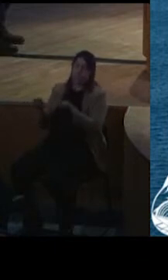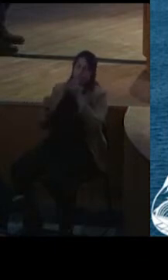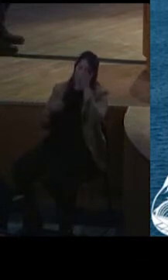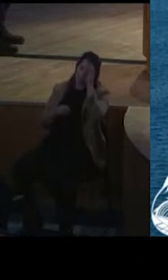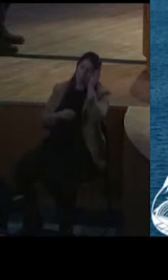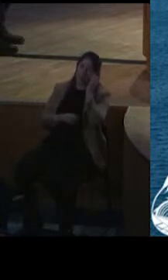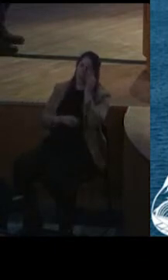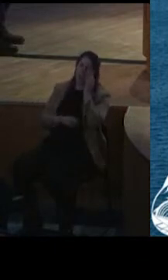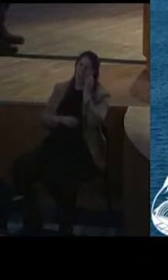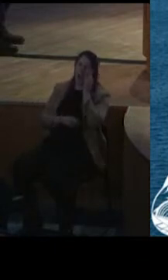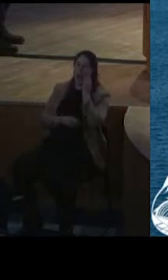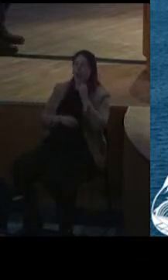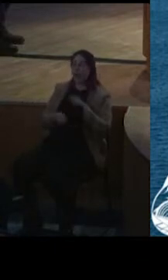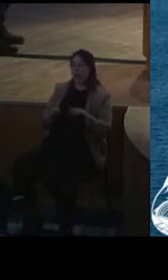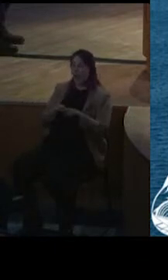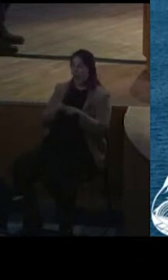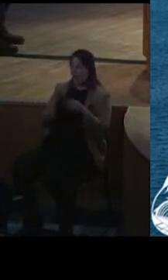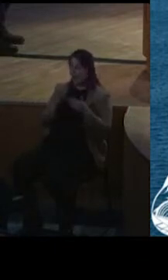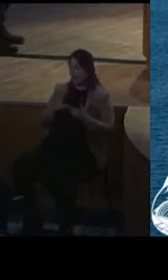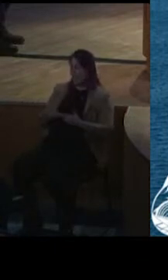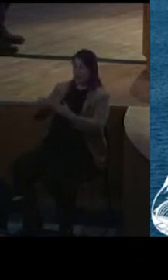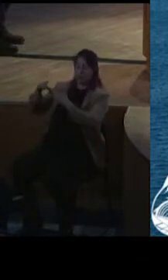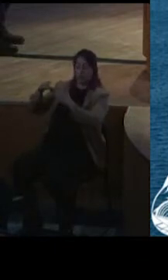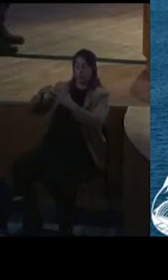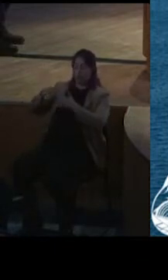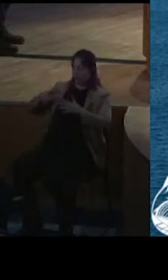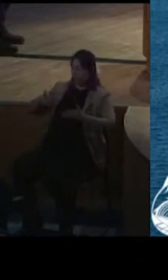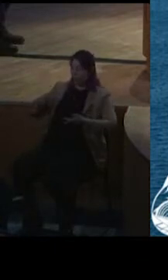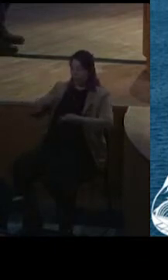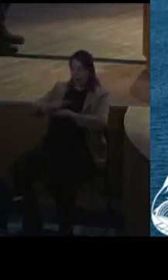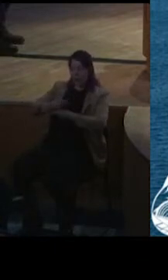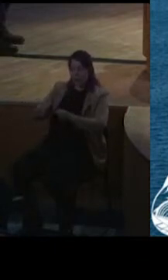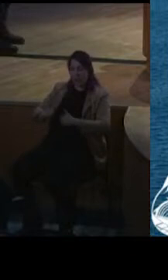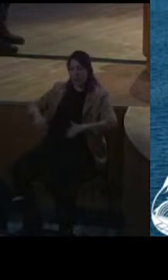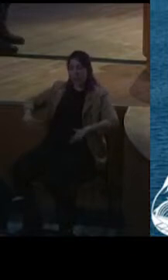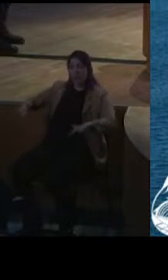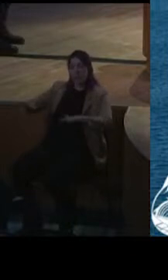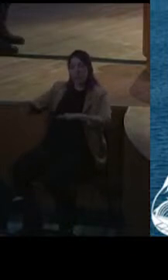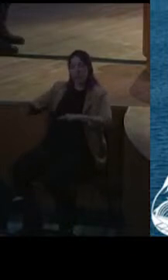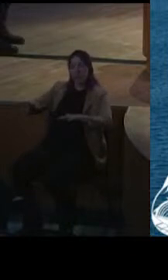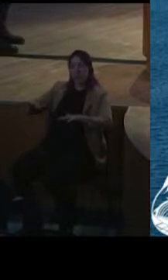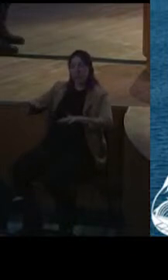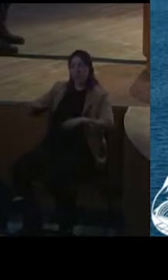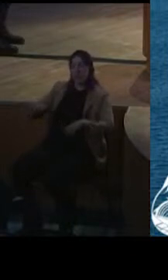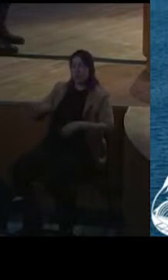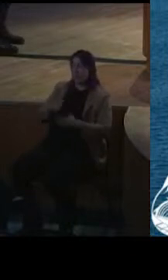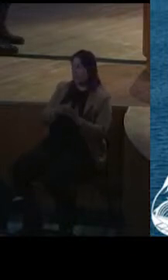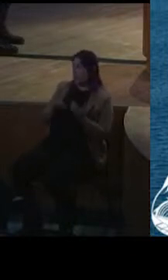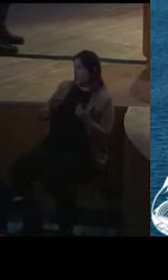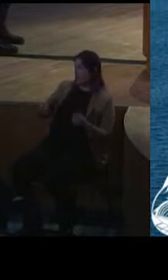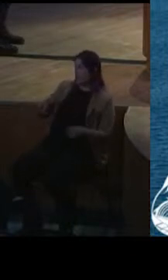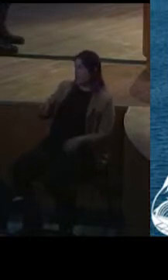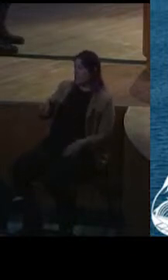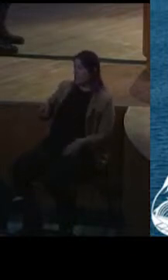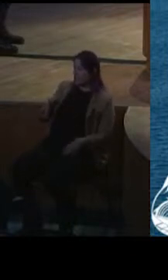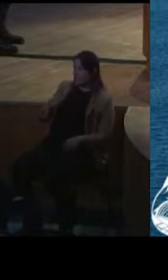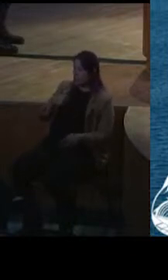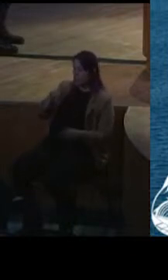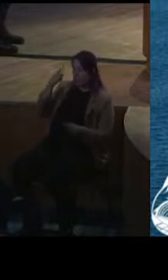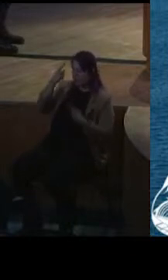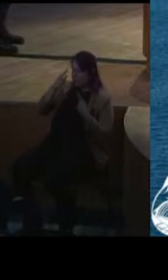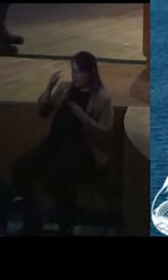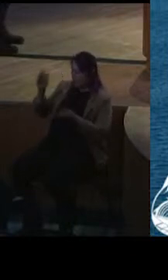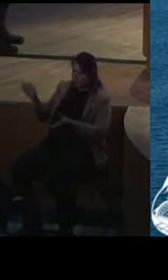us as stewards of these particular fish ponds, or even lo'ikalo or other species that produce food in Hawaii, this